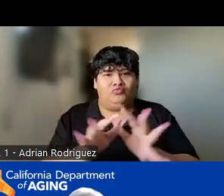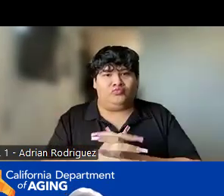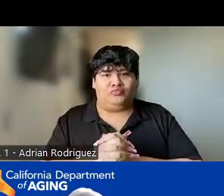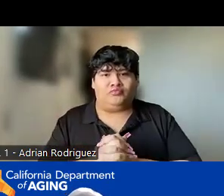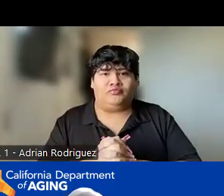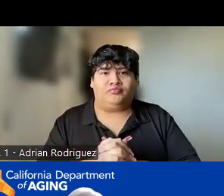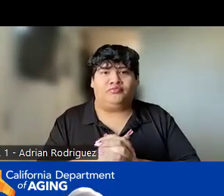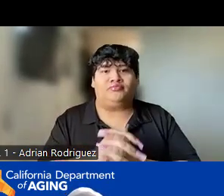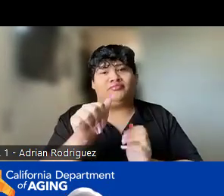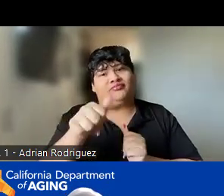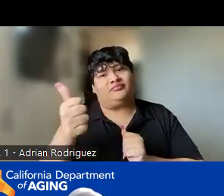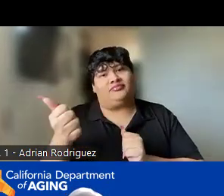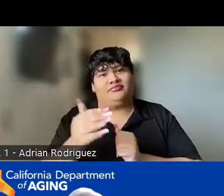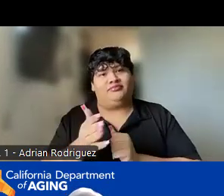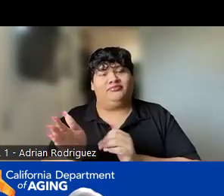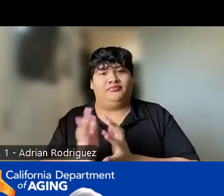Next slide.